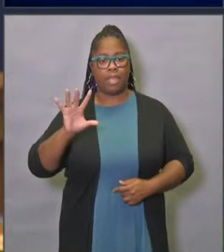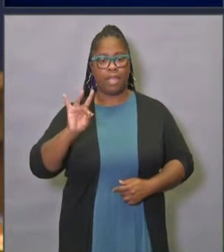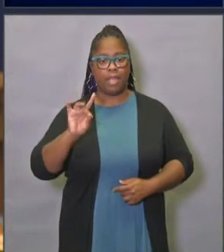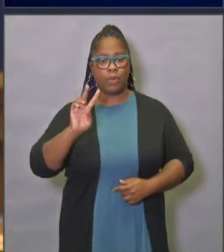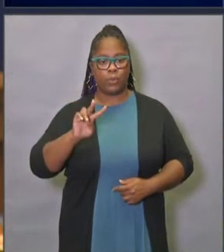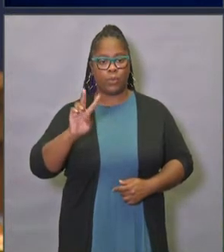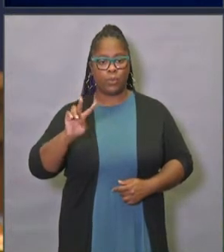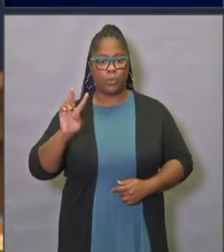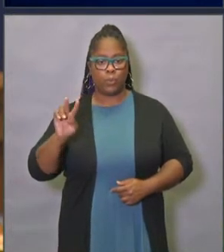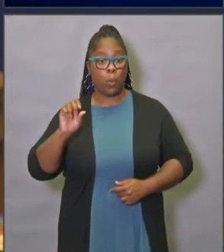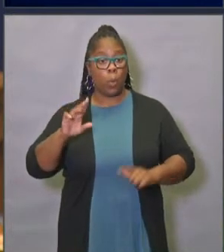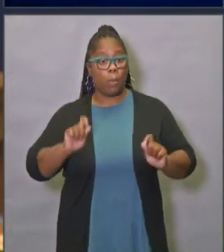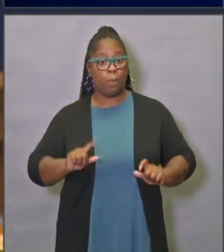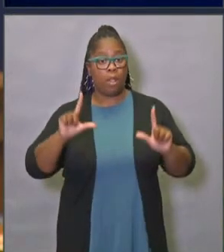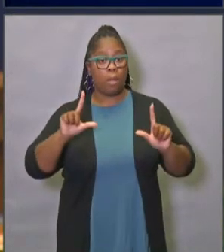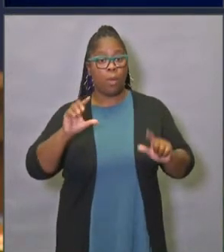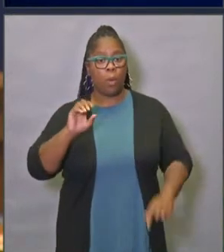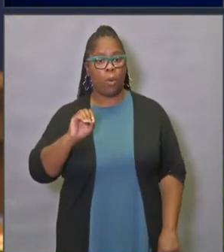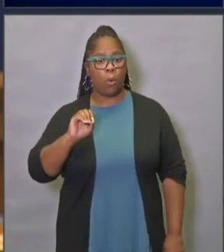1-800-593-8222 or visit